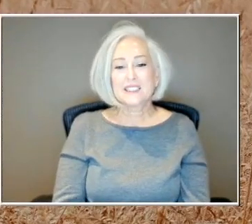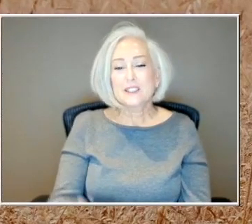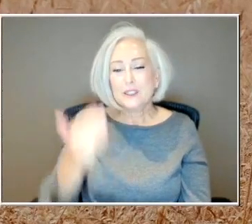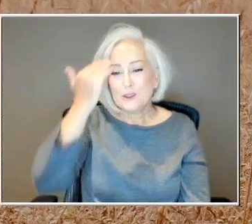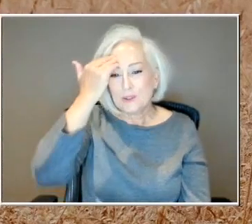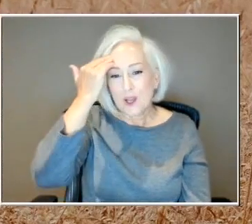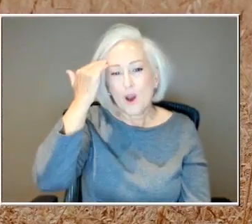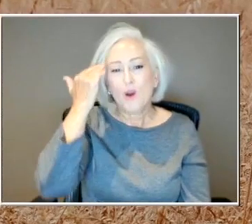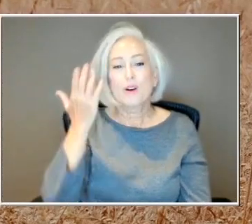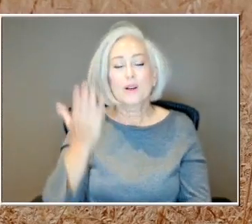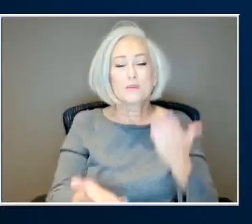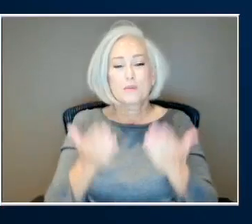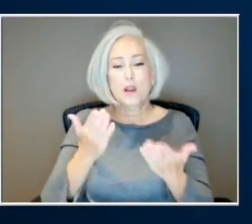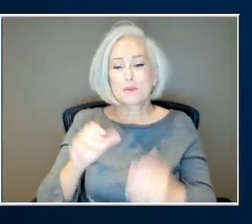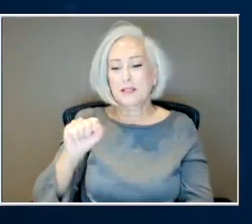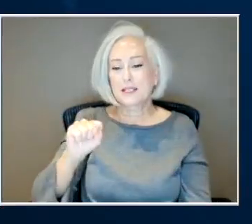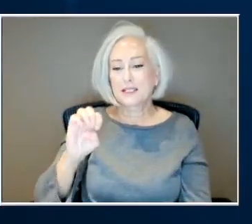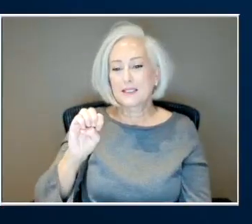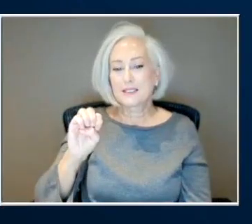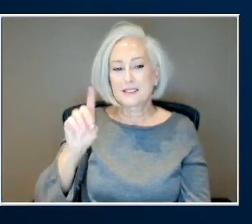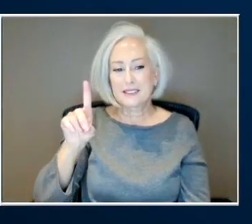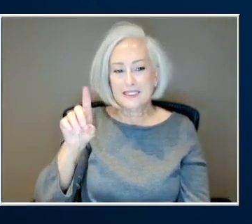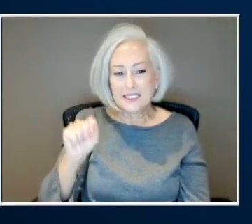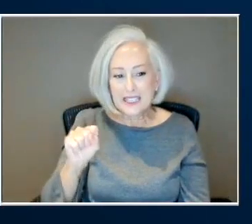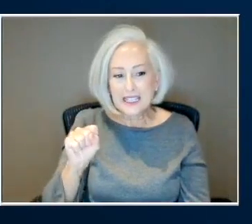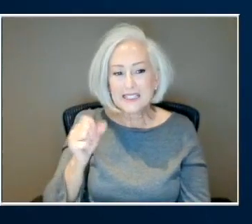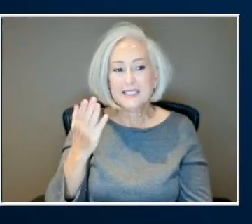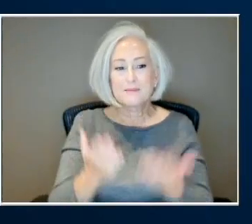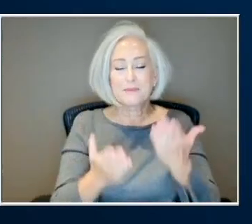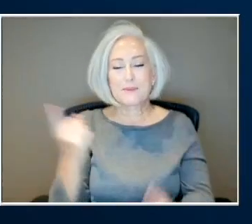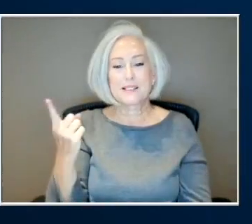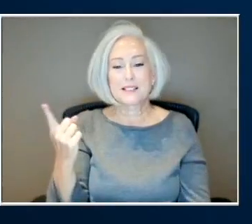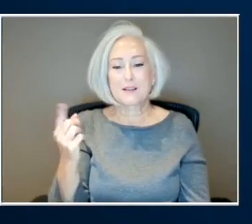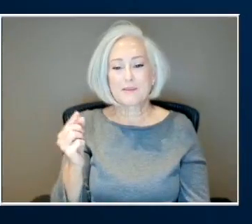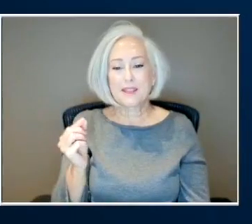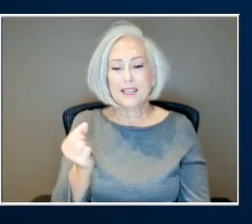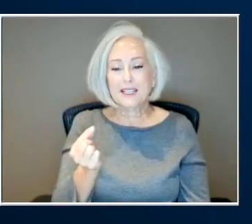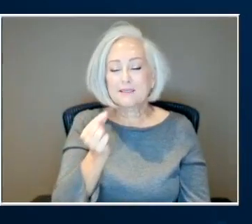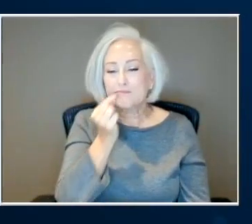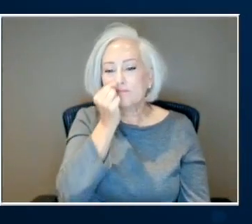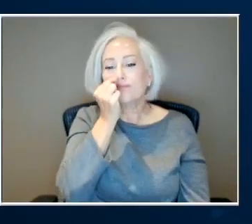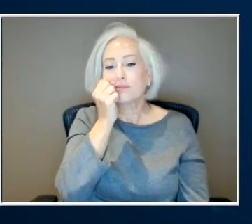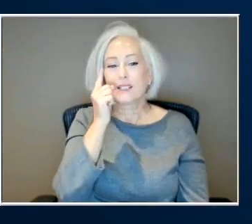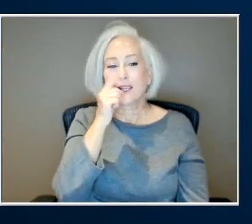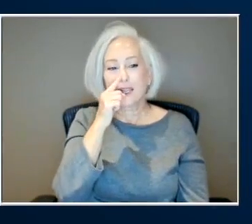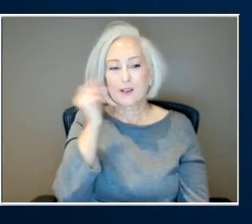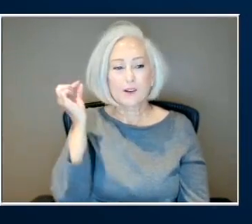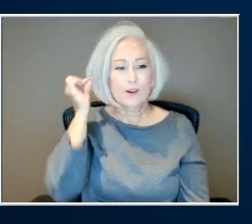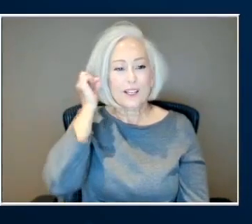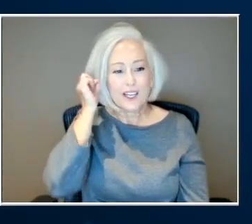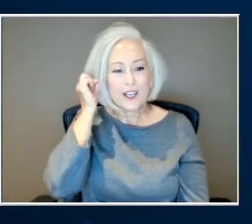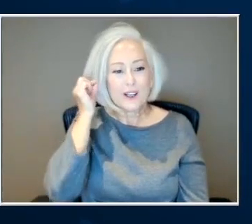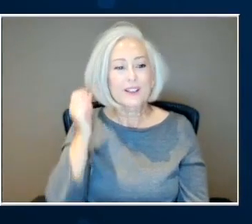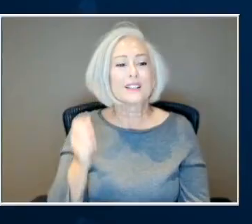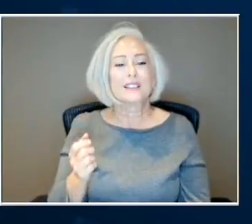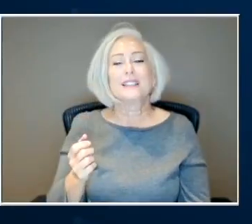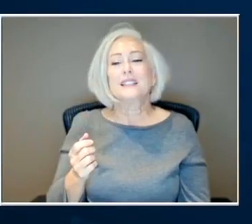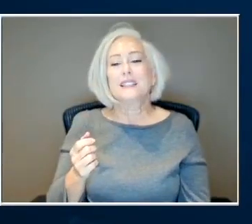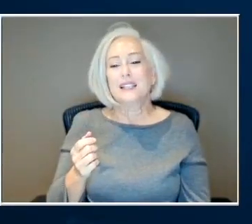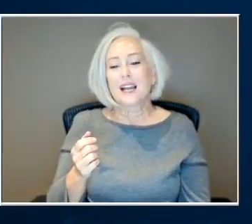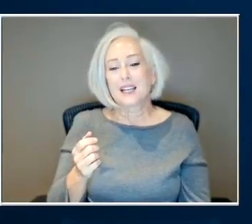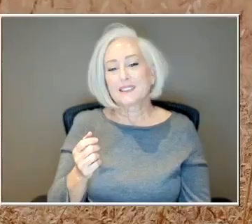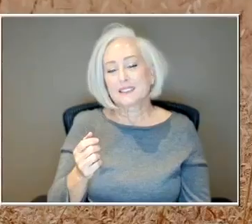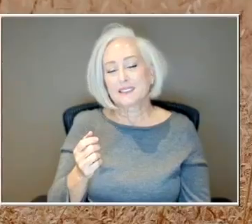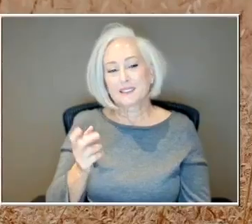in there, so something gets stuck in a nose or an ear or something like that. And everybody's probably seen those alligator clips in the emergency room to pull stuff out of noses. So